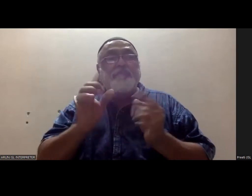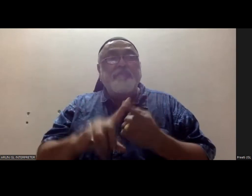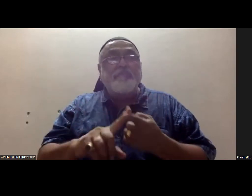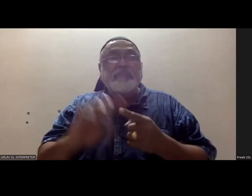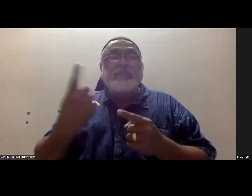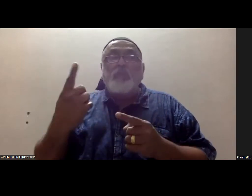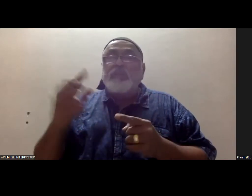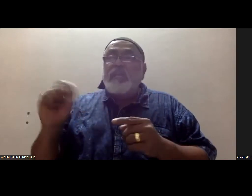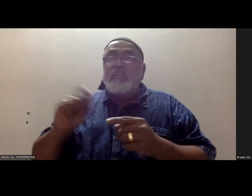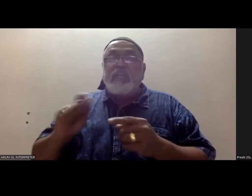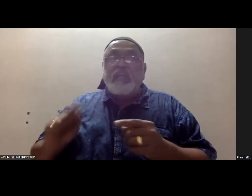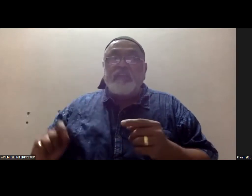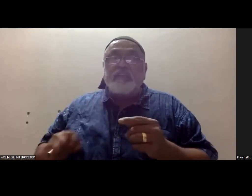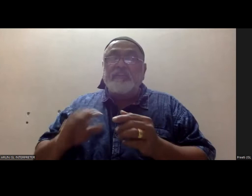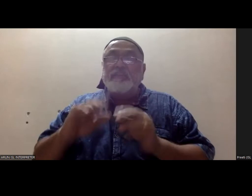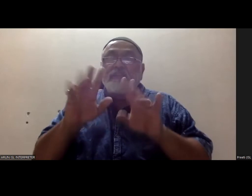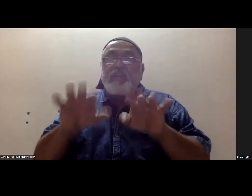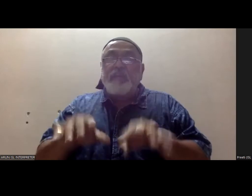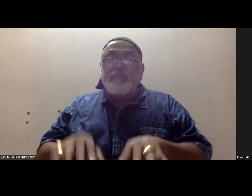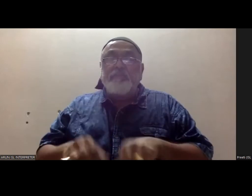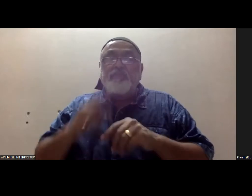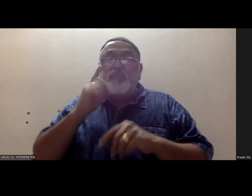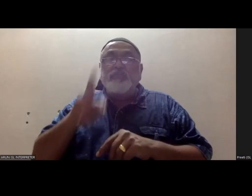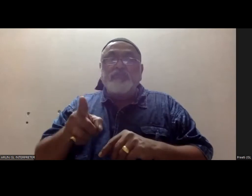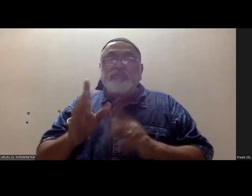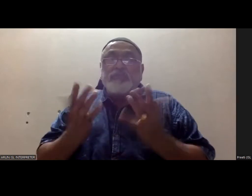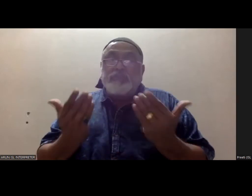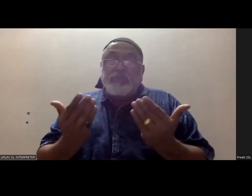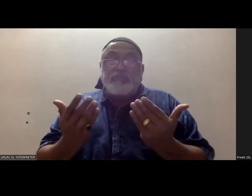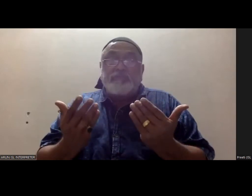arrange for a scribe, someone who can type the assignment on your behalf?